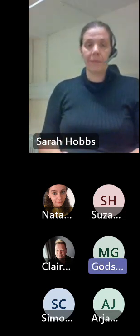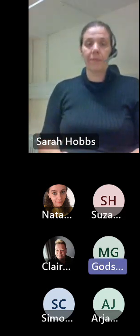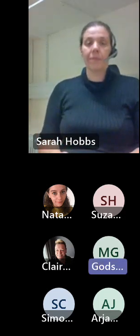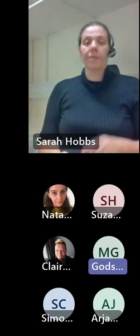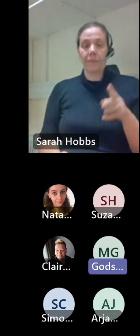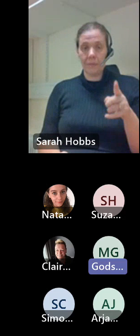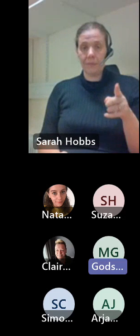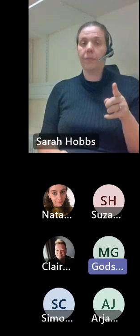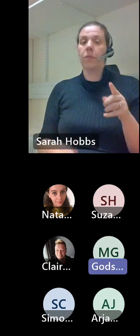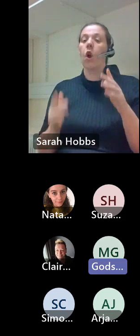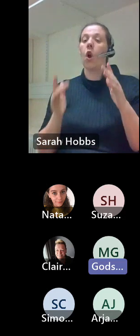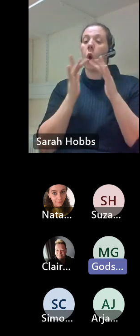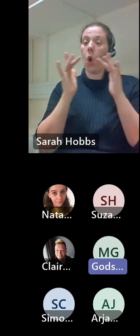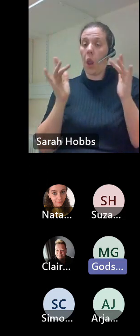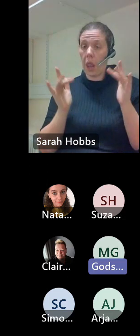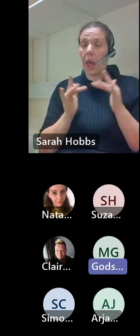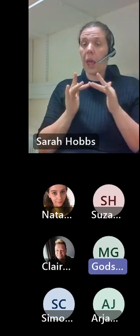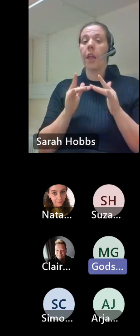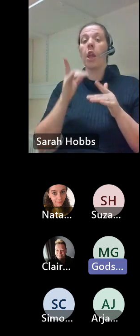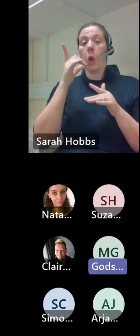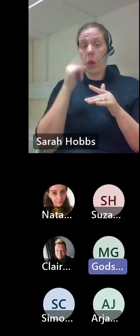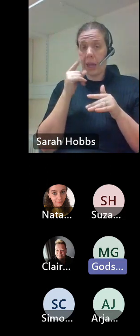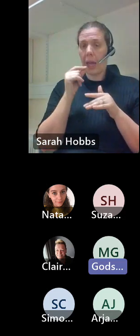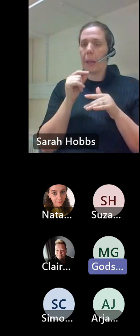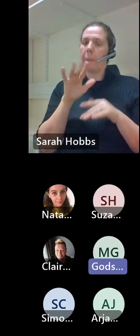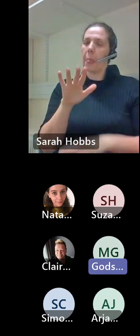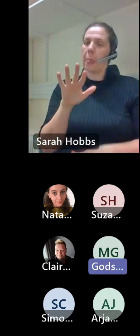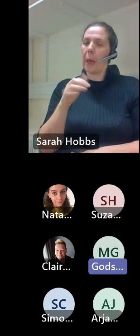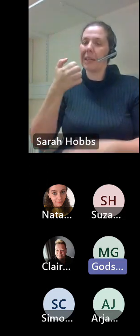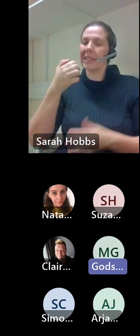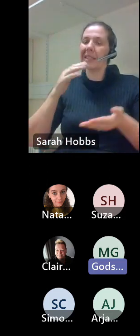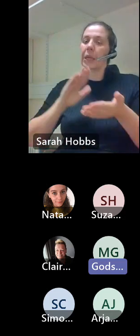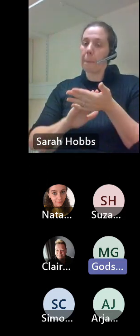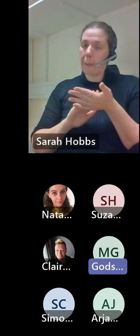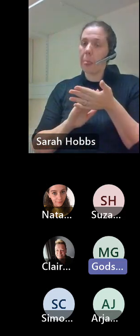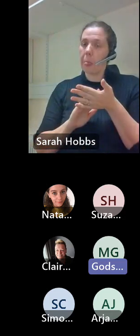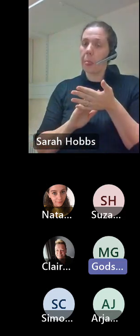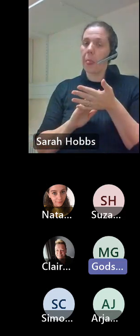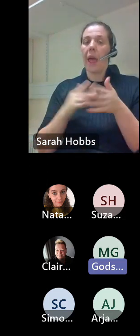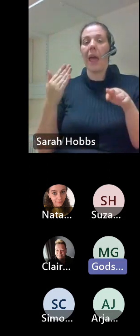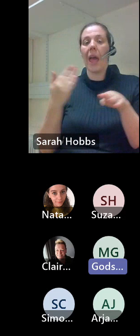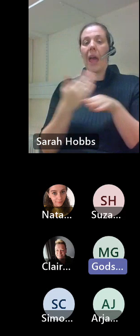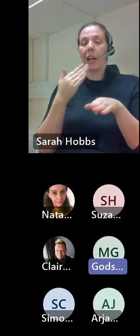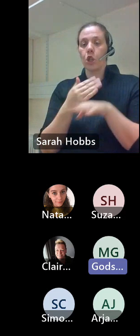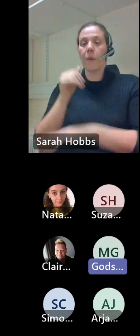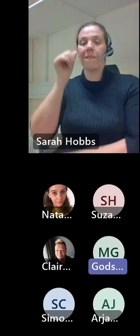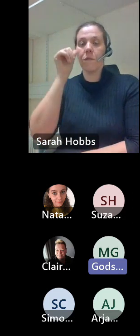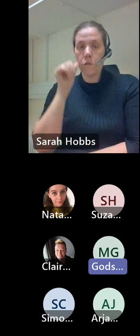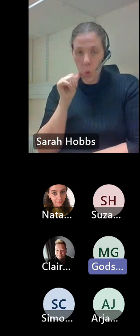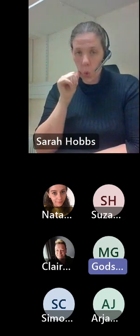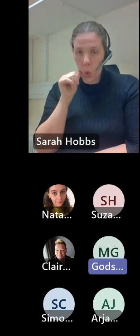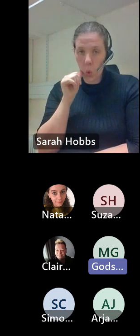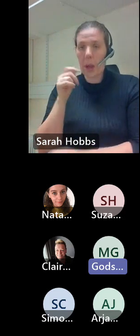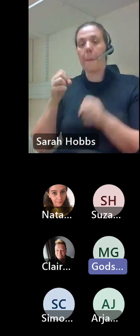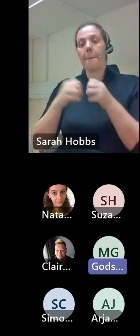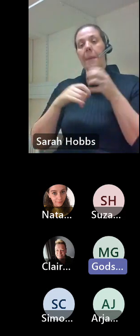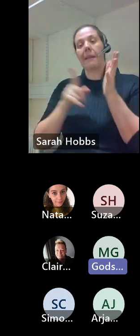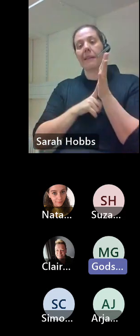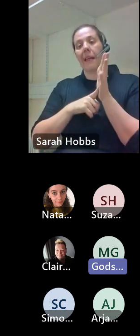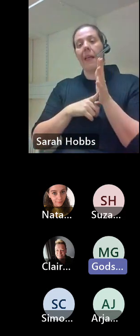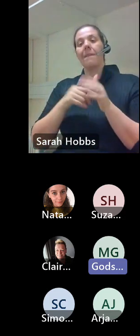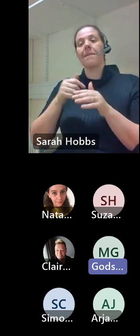As I said earlier on, there is now this facility, and it's been there for about 6 months, where Action Fraud had capacity or capability for BSL victims